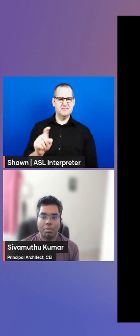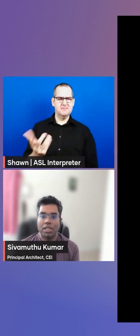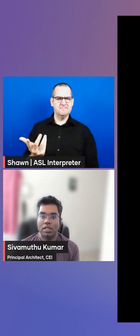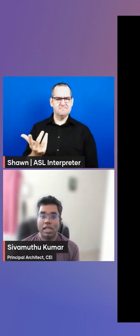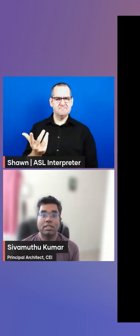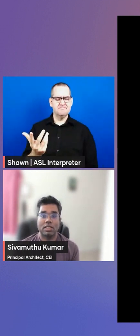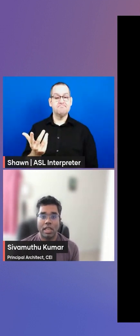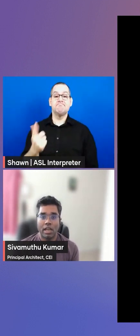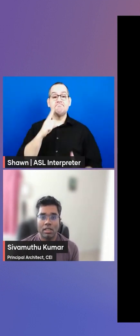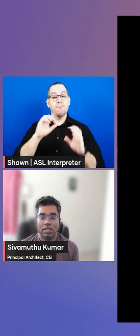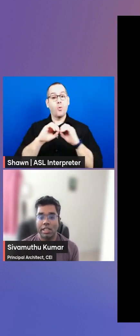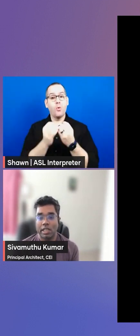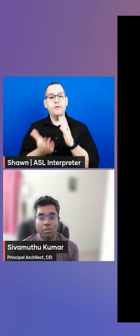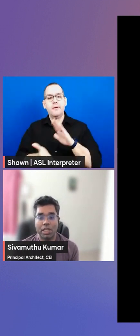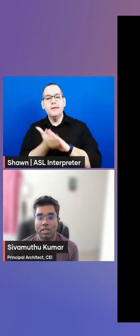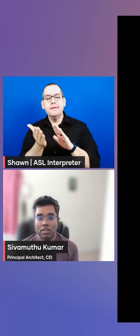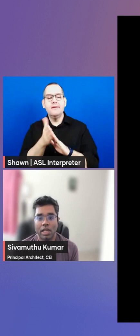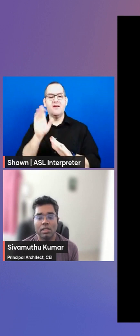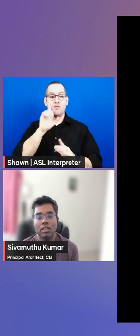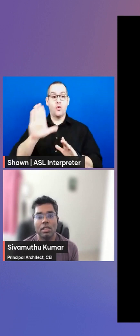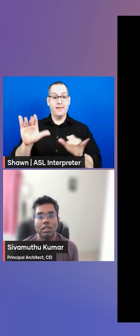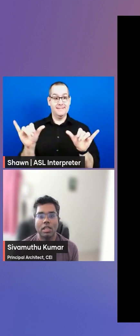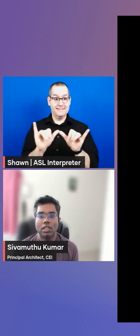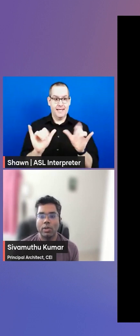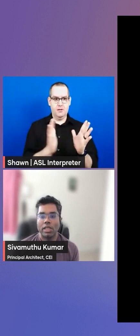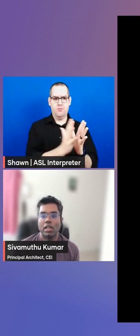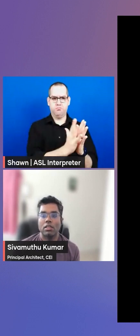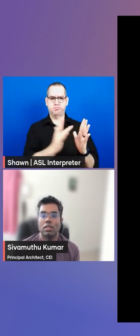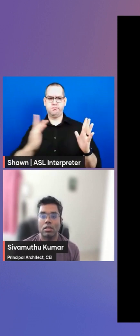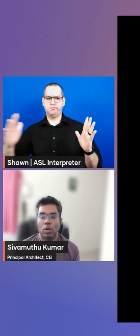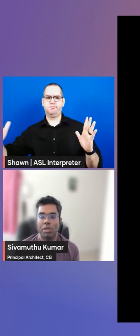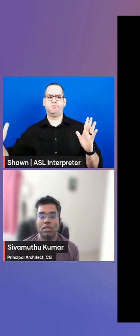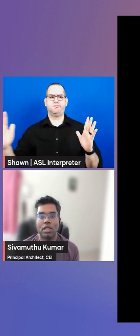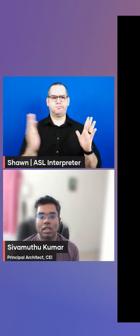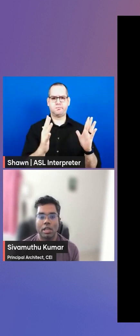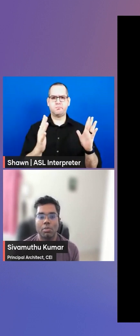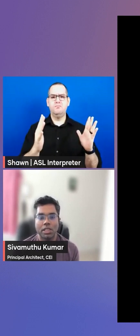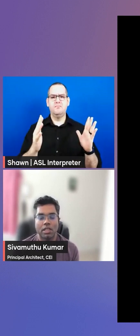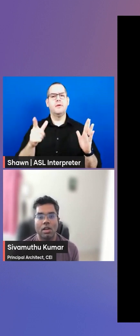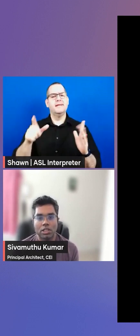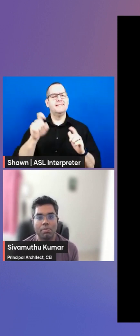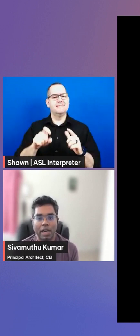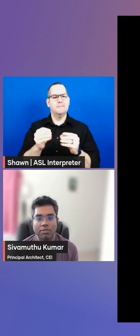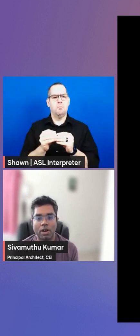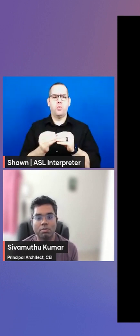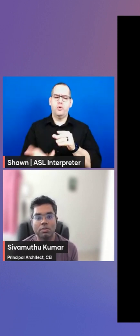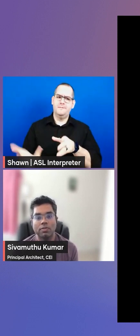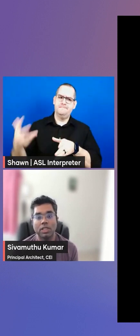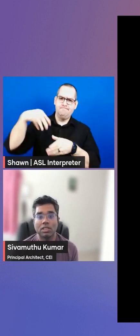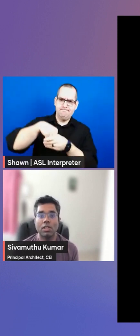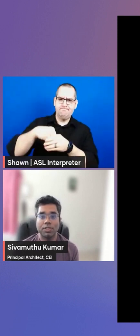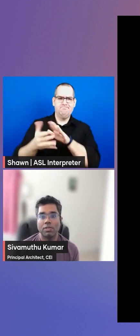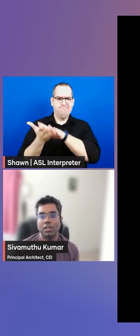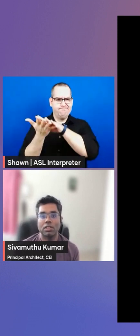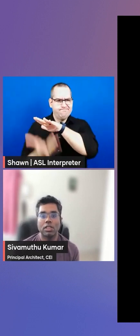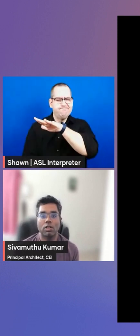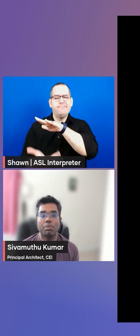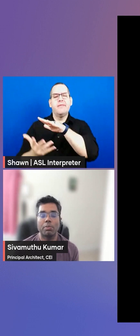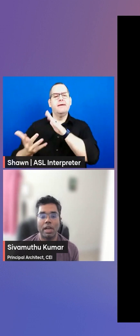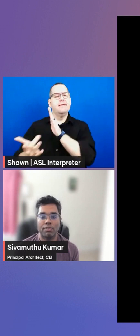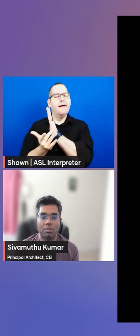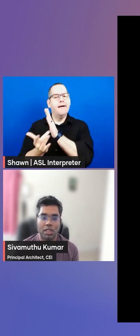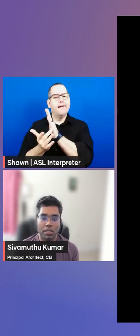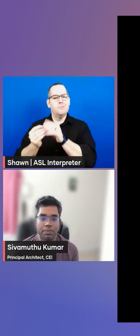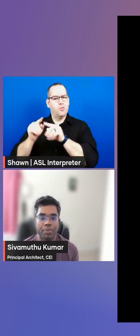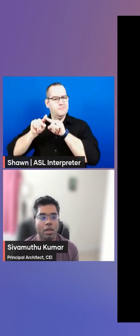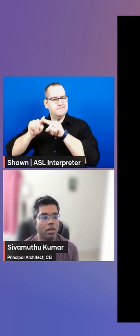organization that operate at like scale, in like a bigger scale, that require a robust and reliable technology platform with self-service